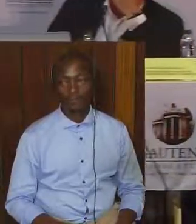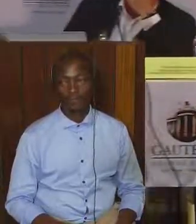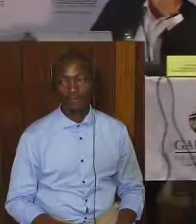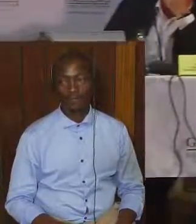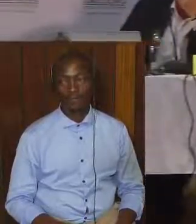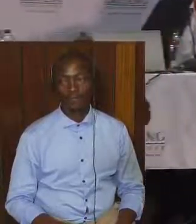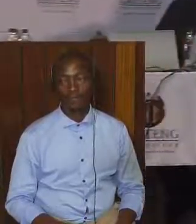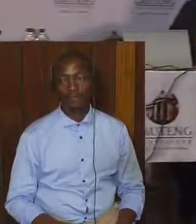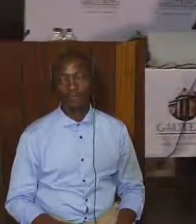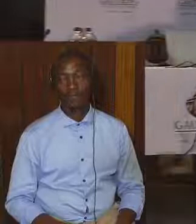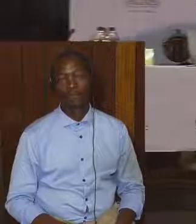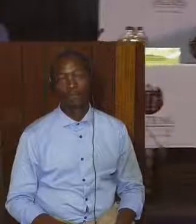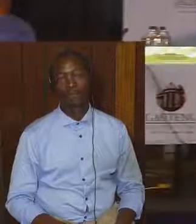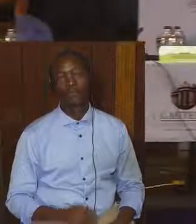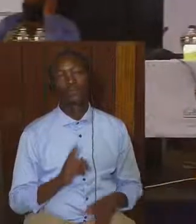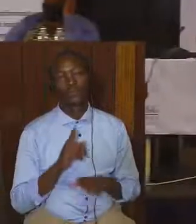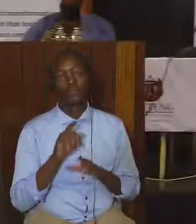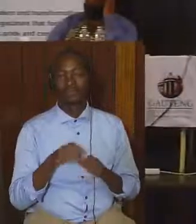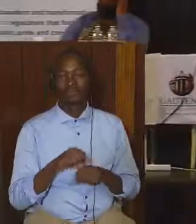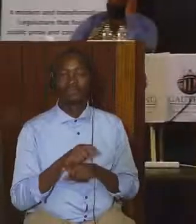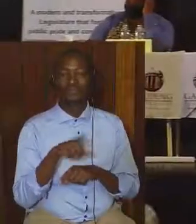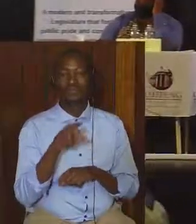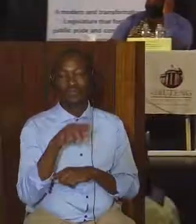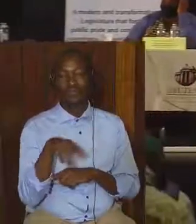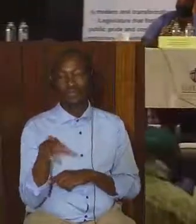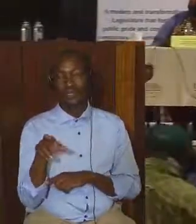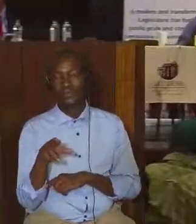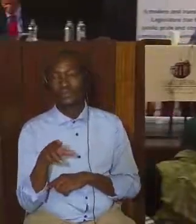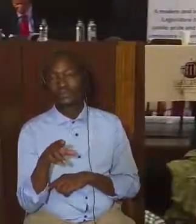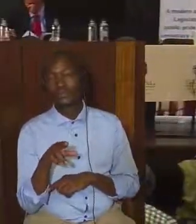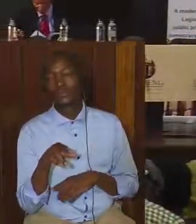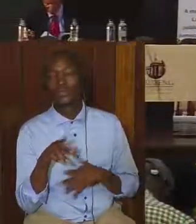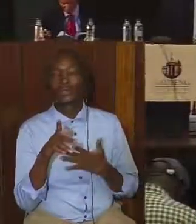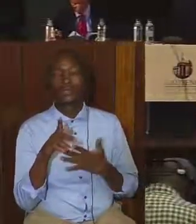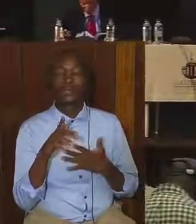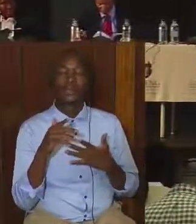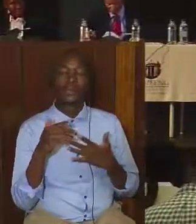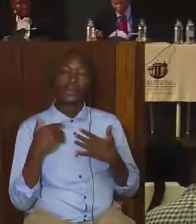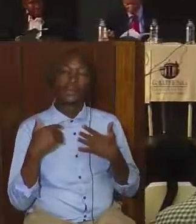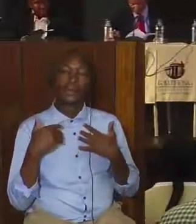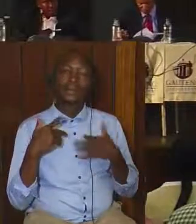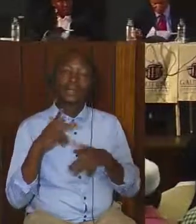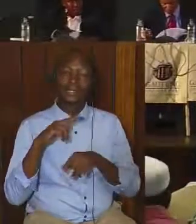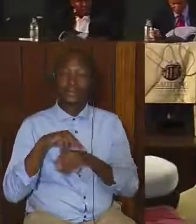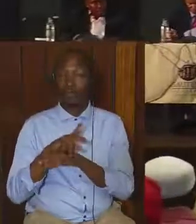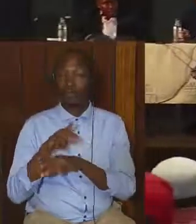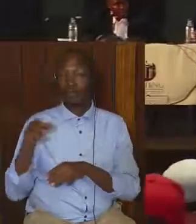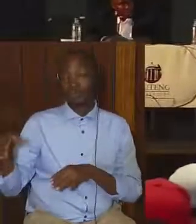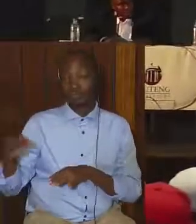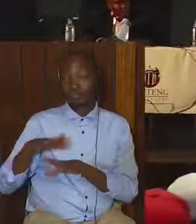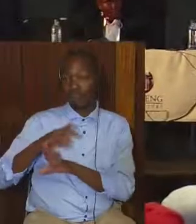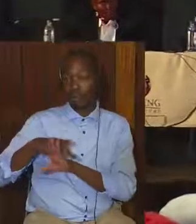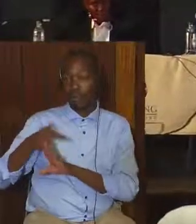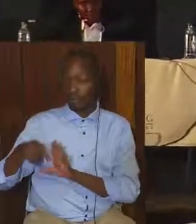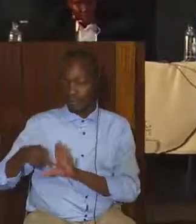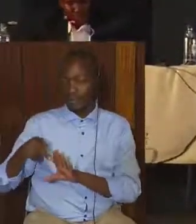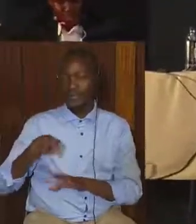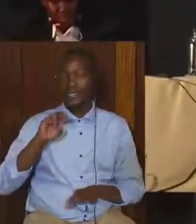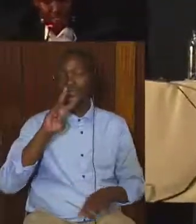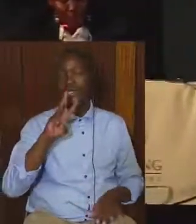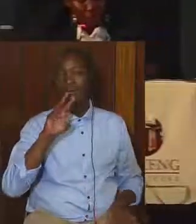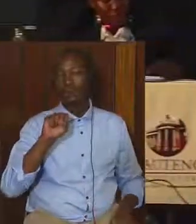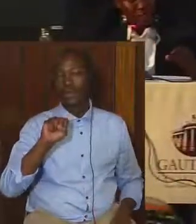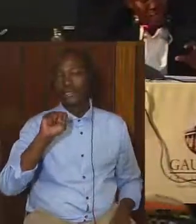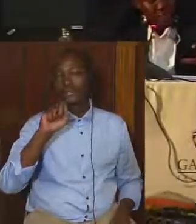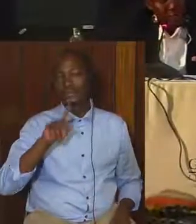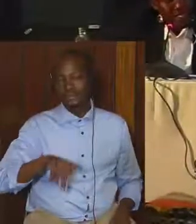Ledawa and Chairperson. You are correct. At the moment, at the time when we were on site, the WSP has indicated